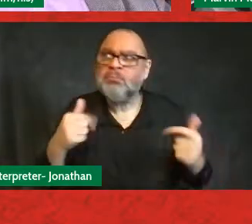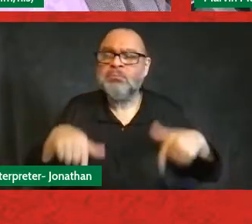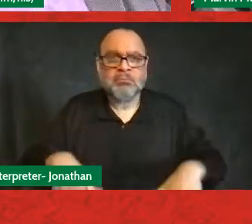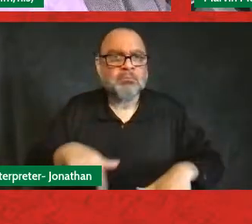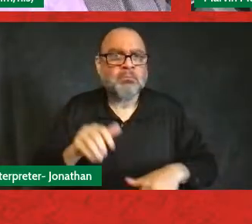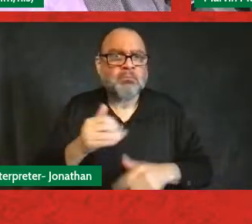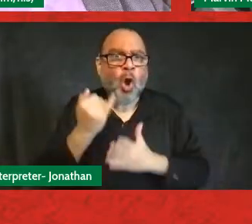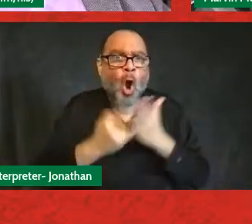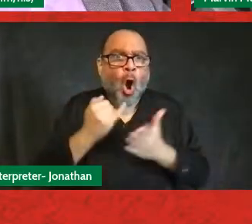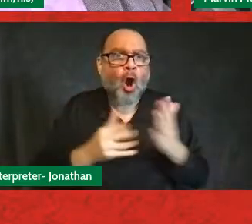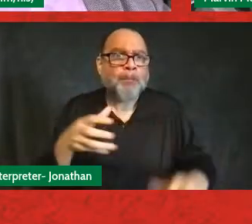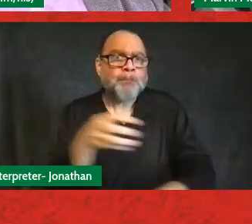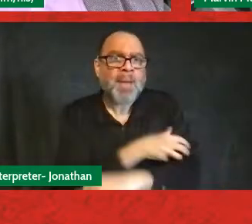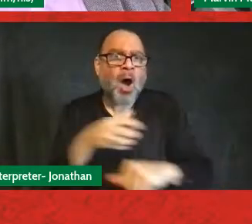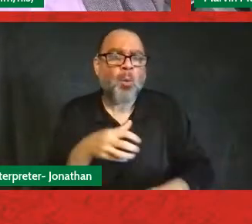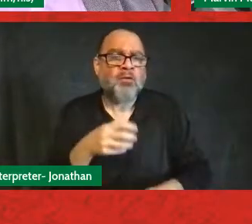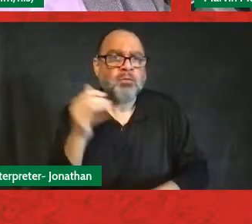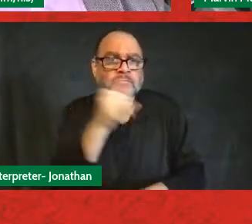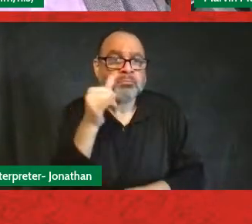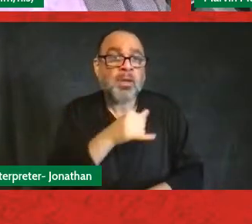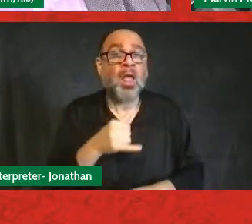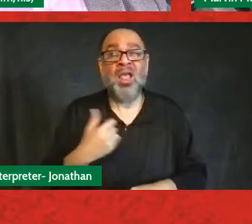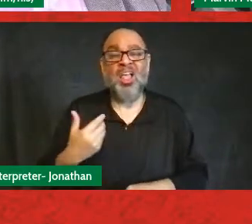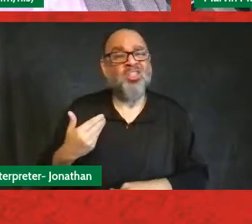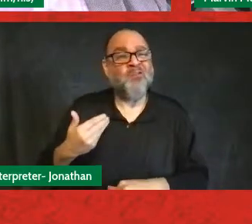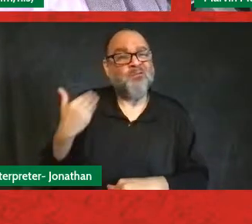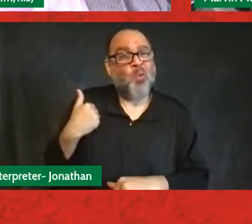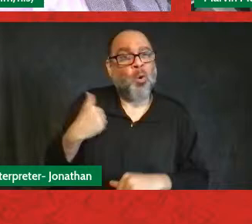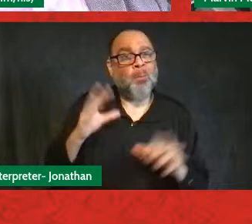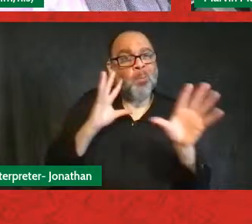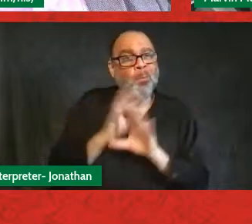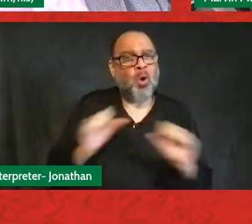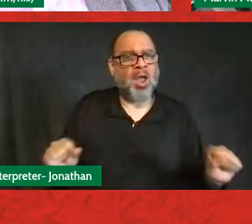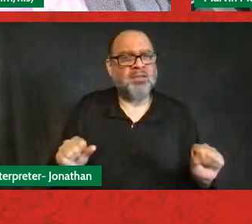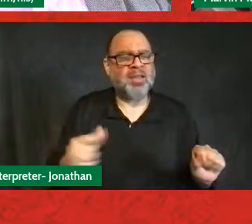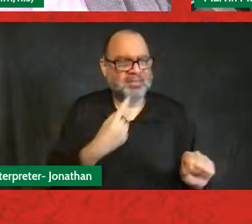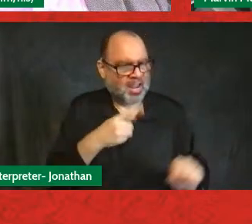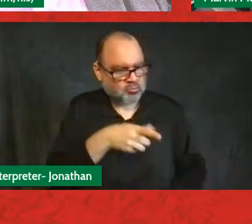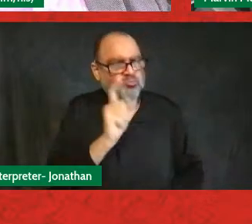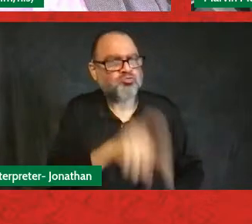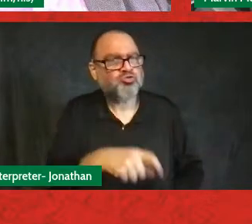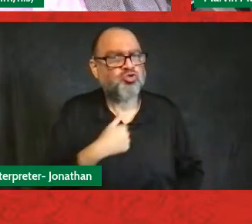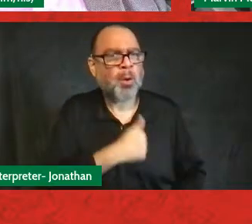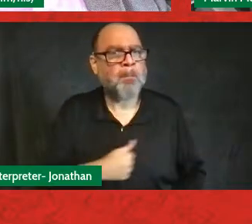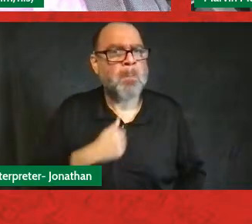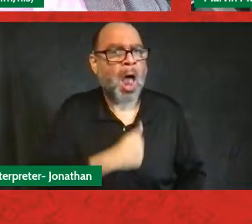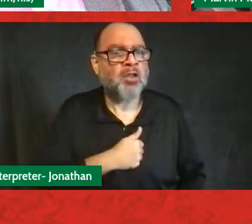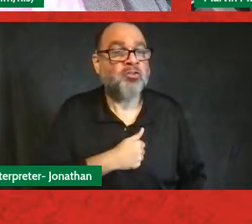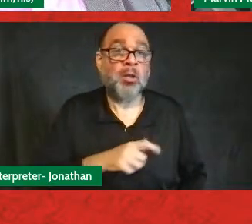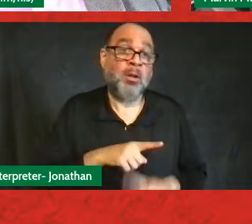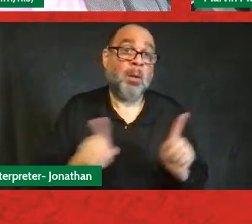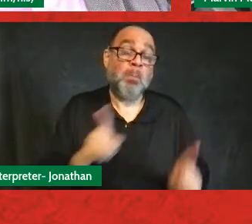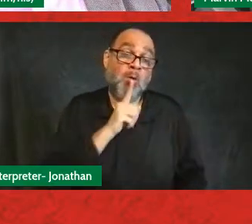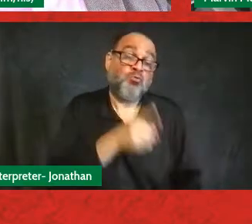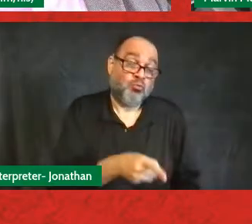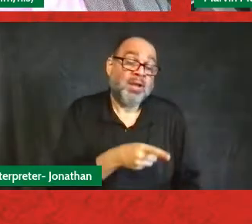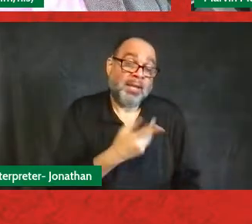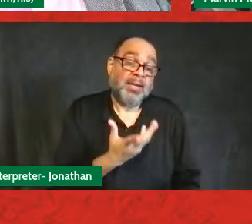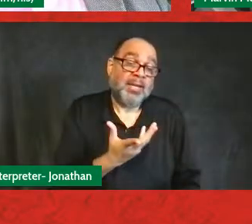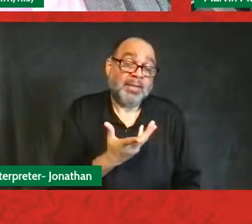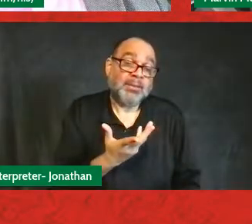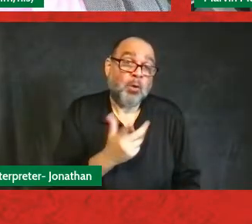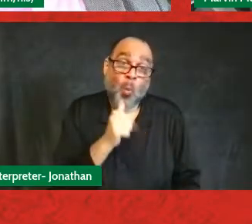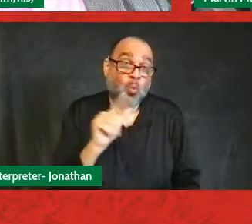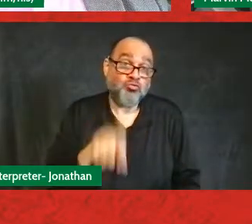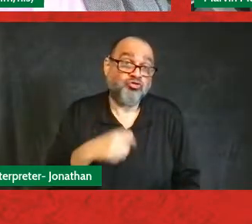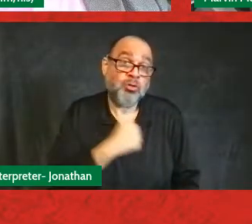the former president, who will remain nameless, asked for an apology. But the real apology should come from someone who was a race baiter and someone who